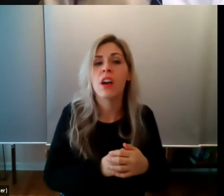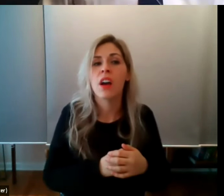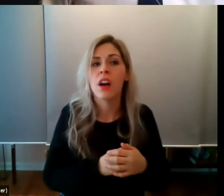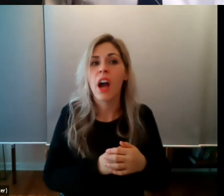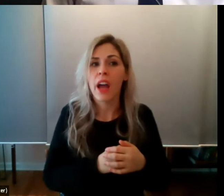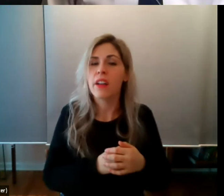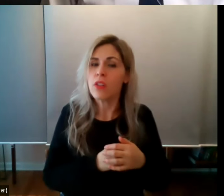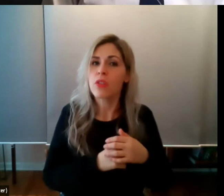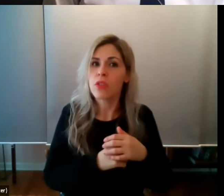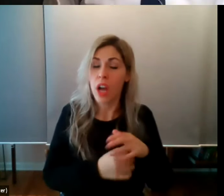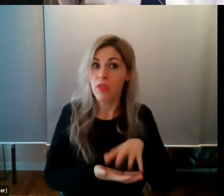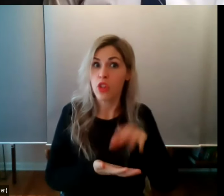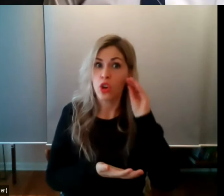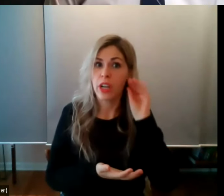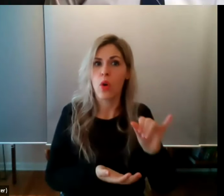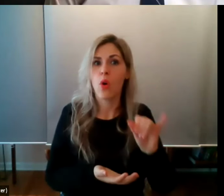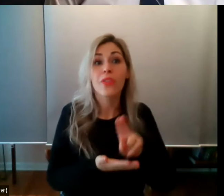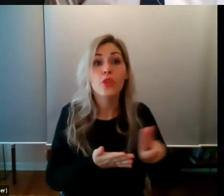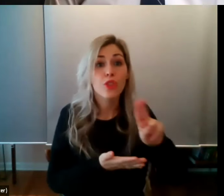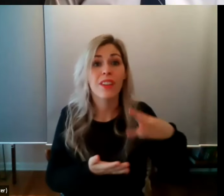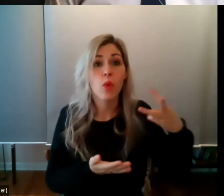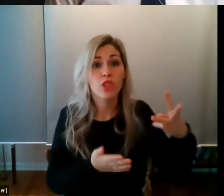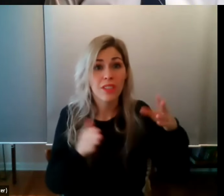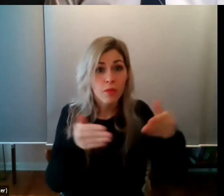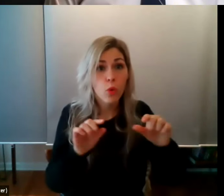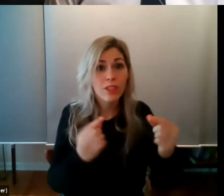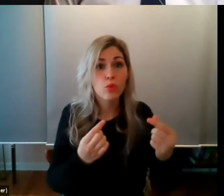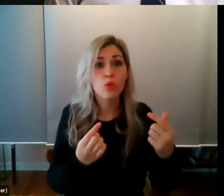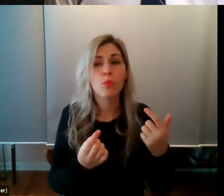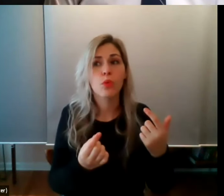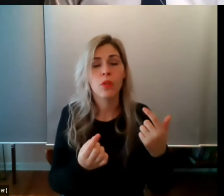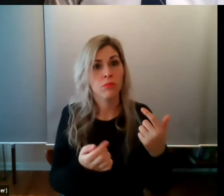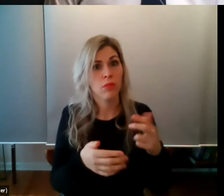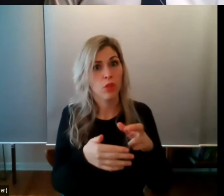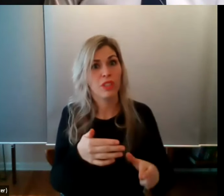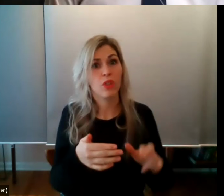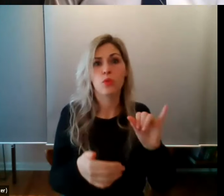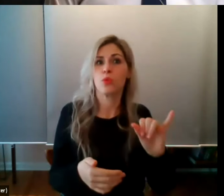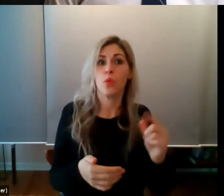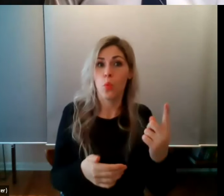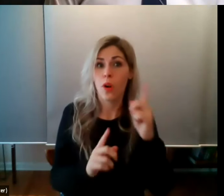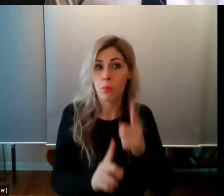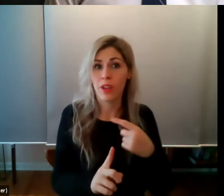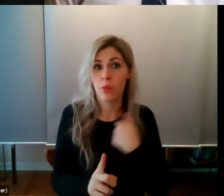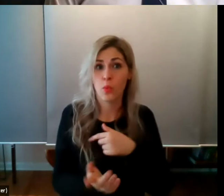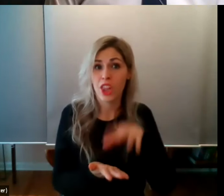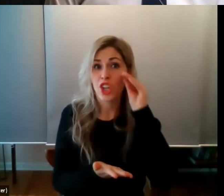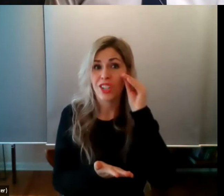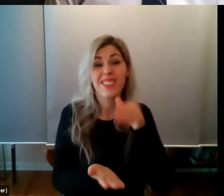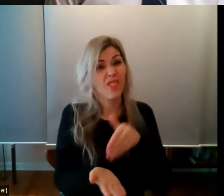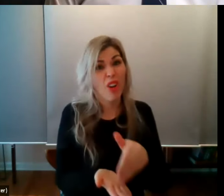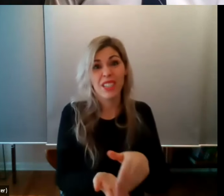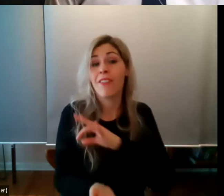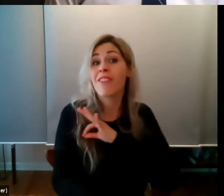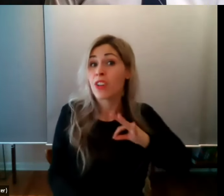of the findings from the University of Washington's focus group. One of the points that came out of that is oftentimes faculty